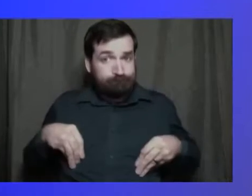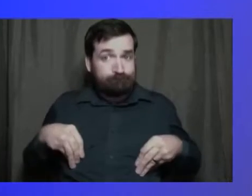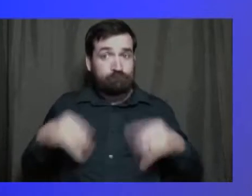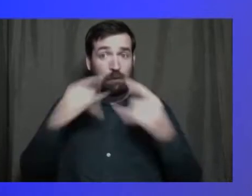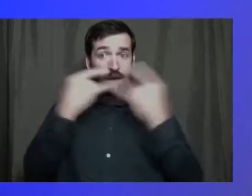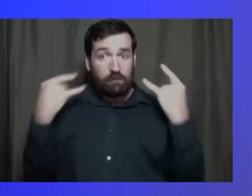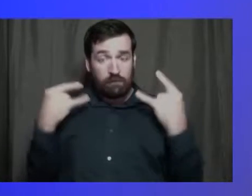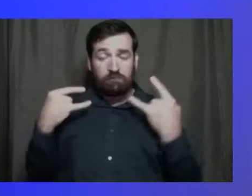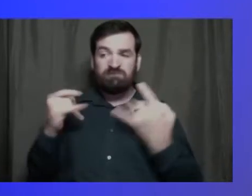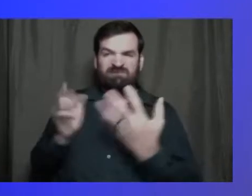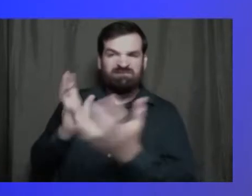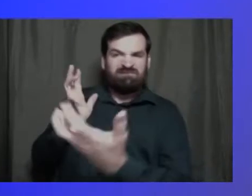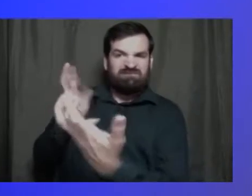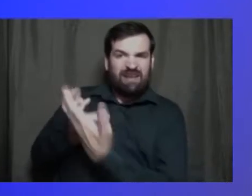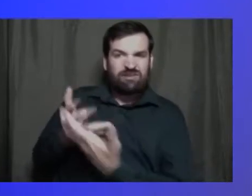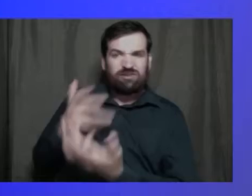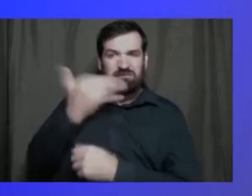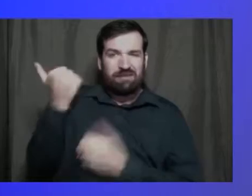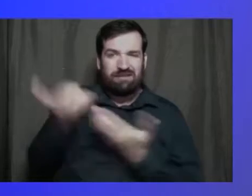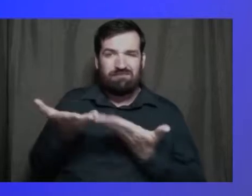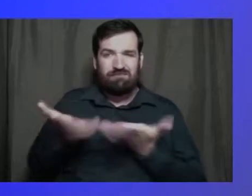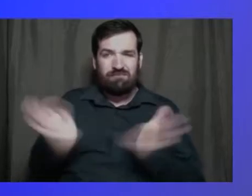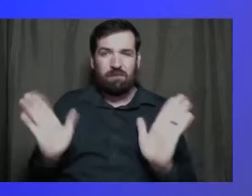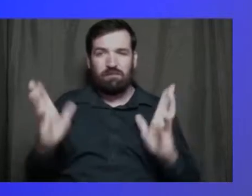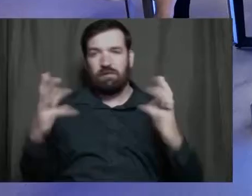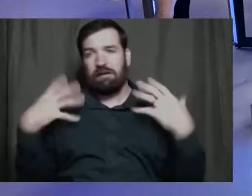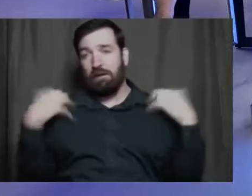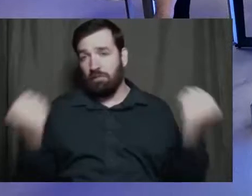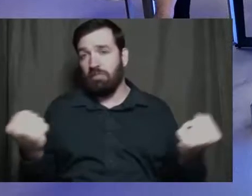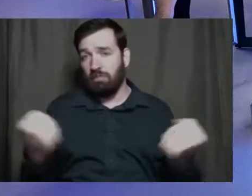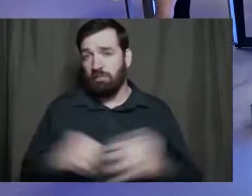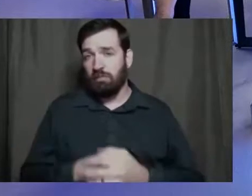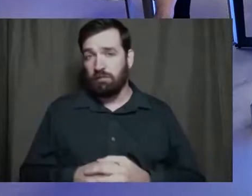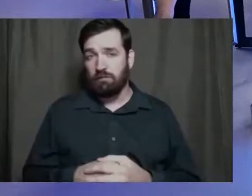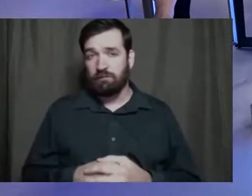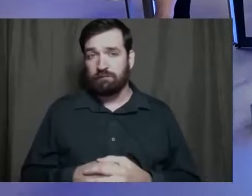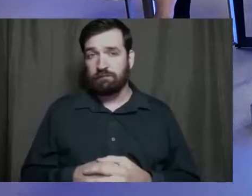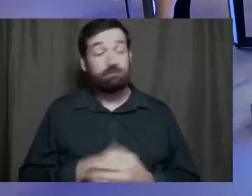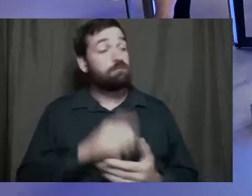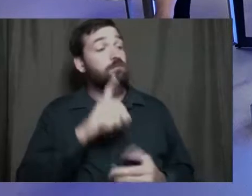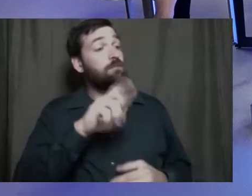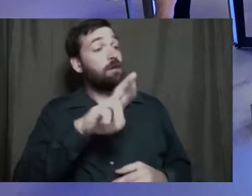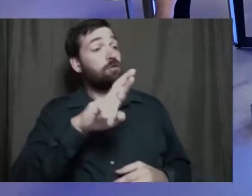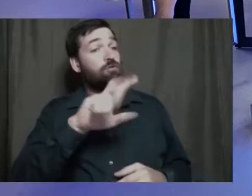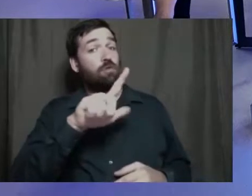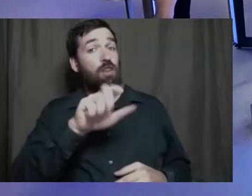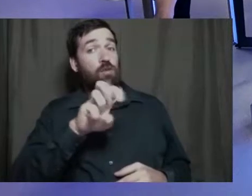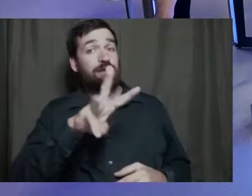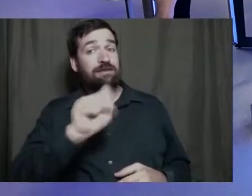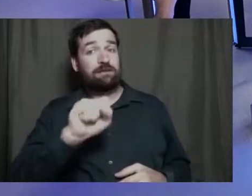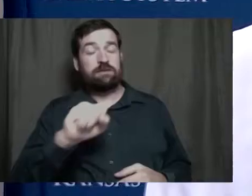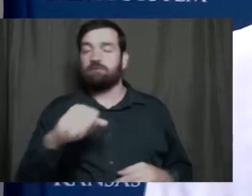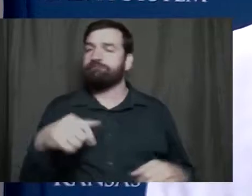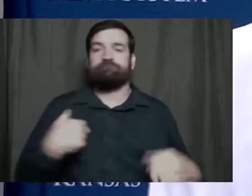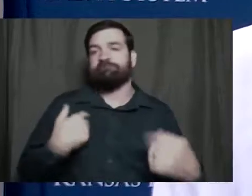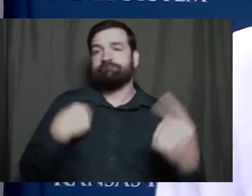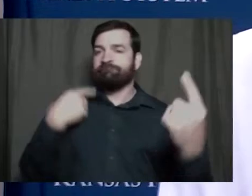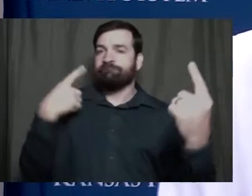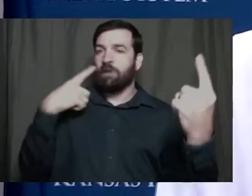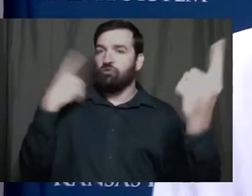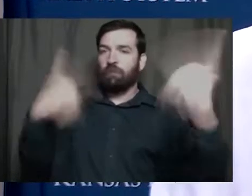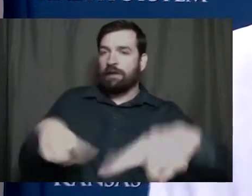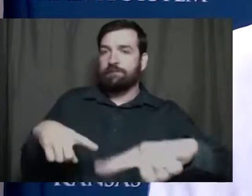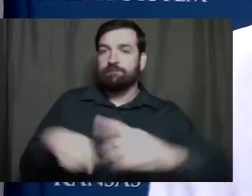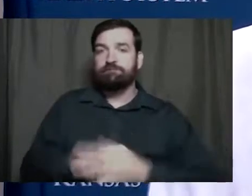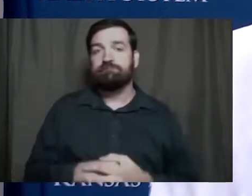best public health recommendations that are out there right now. Dr. Lewis? I completely agree. Really, I think it comes down